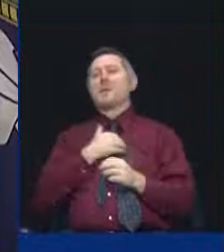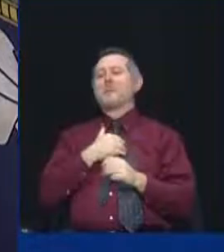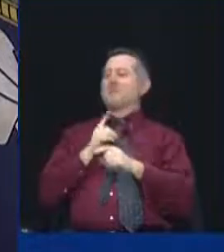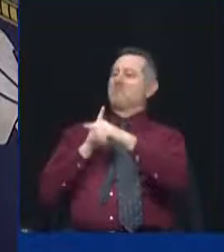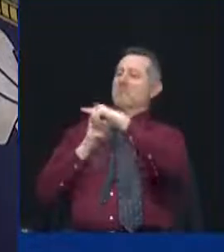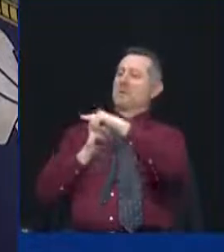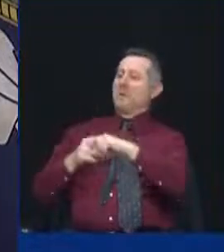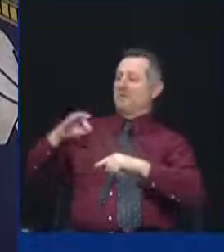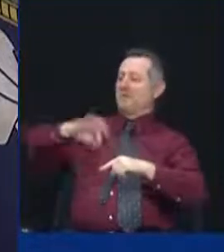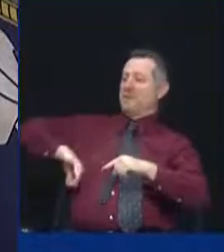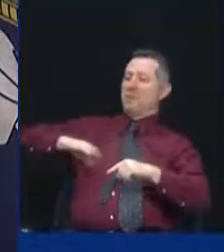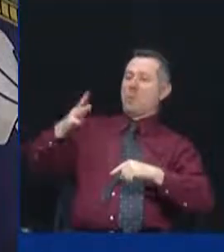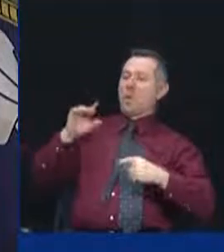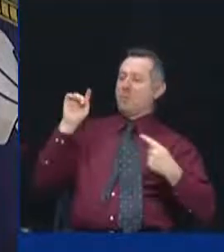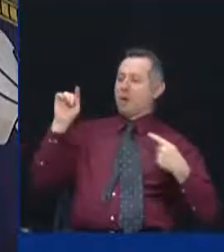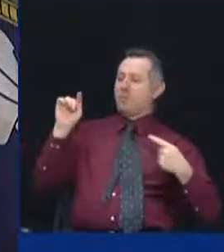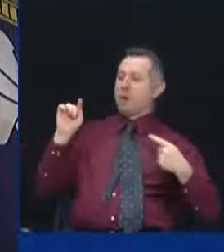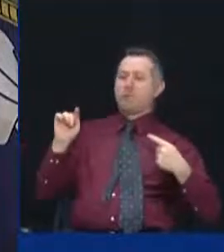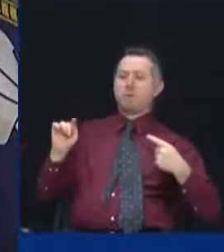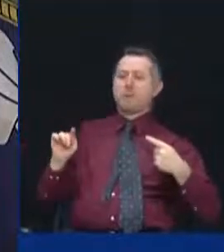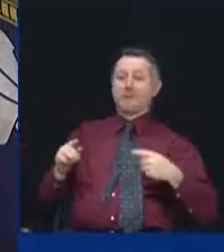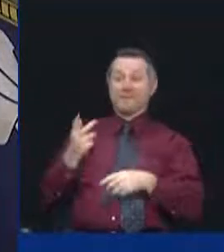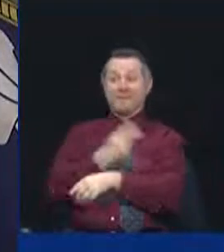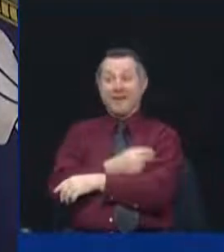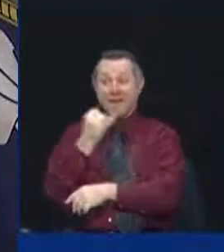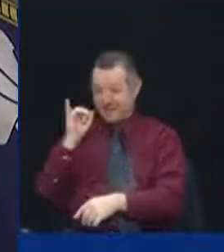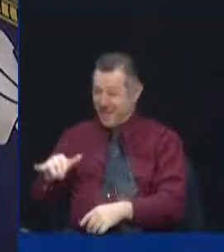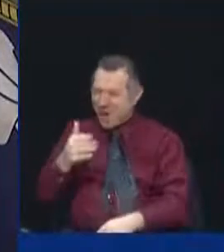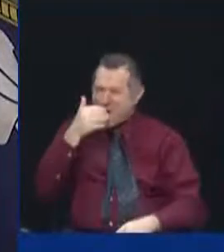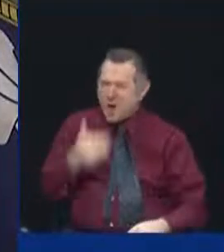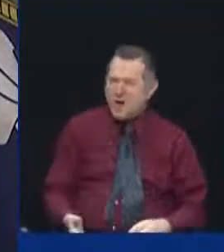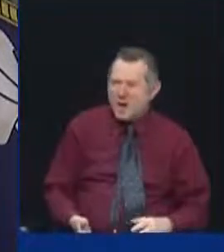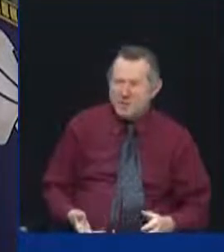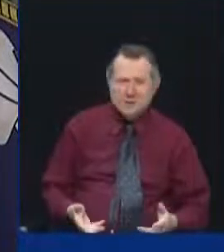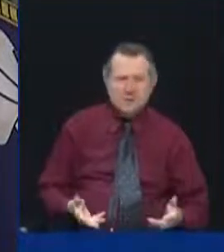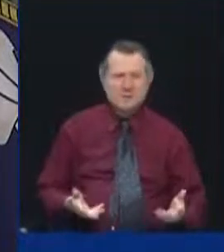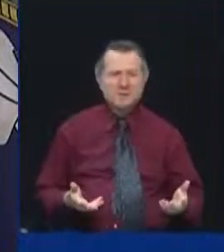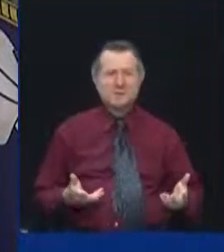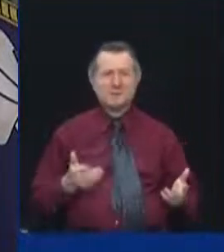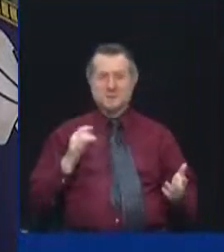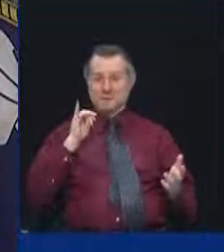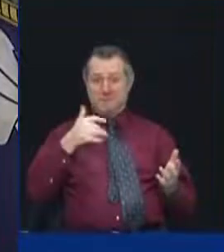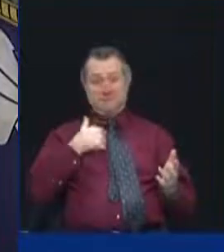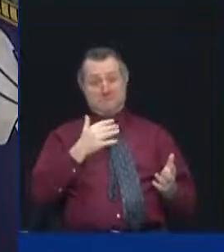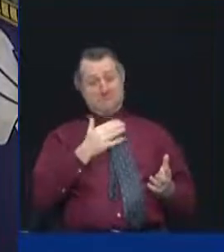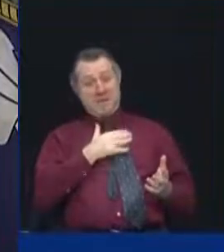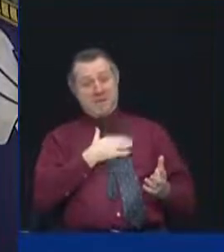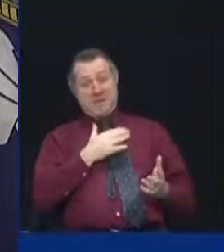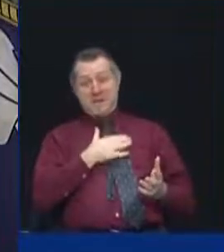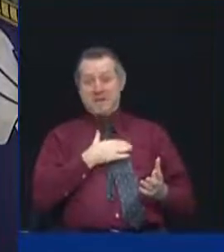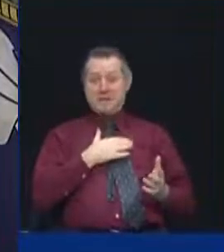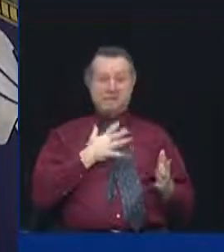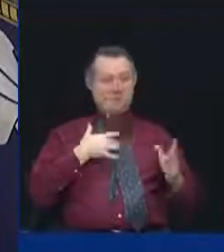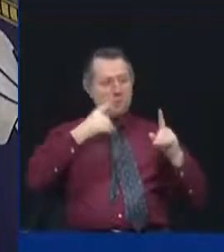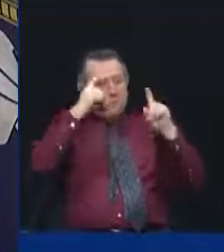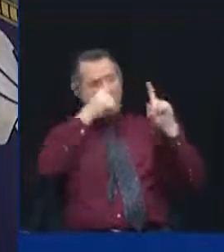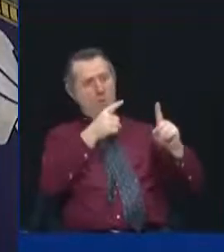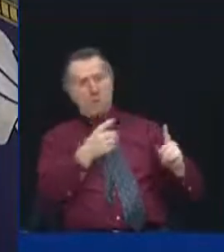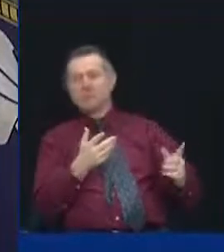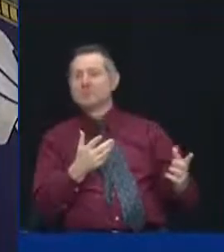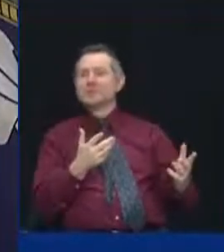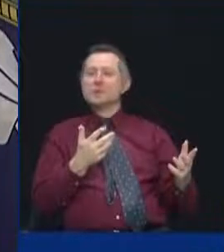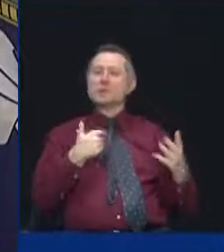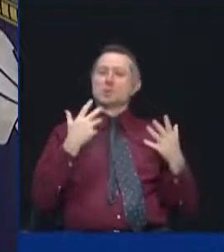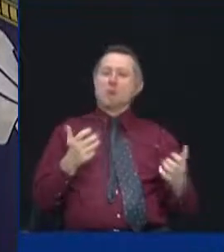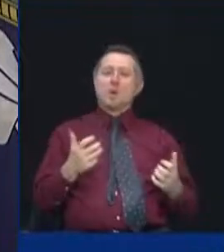vaccination, I think that's a good thing, because my agenda is very simple. I want to incentivize people